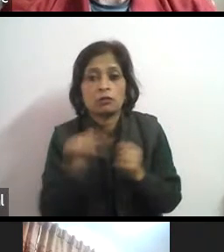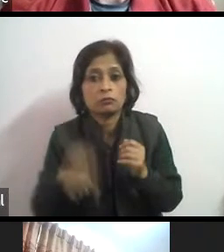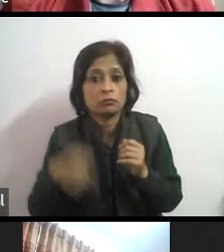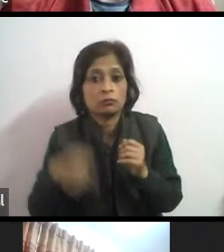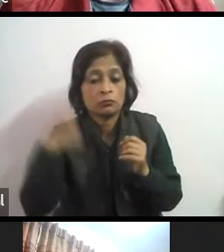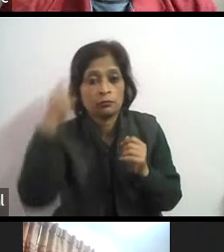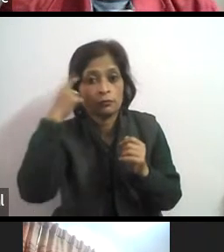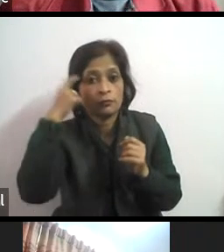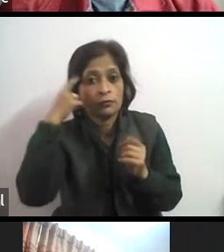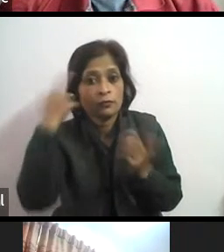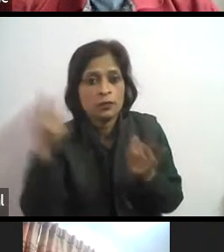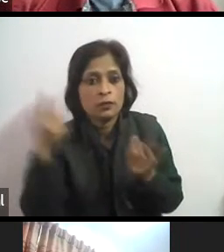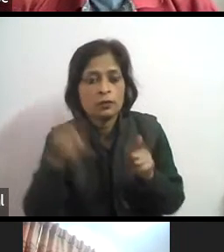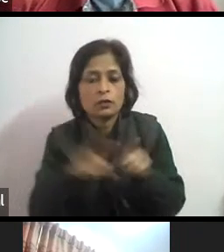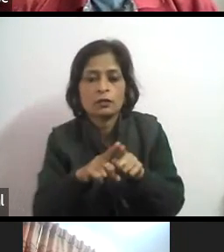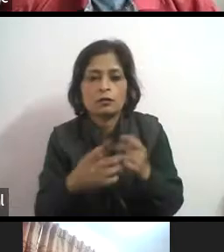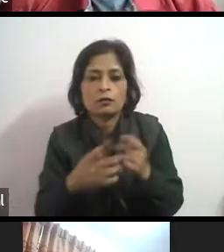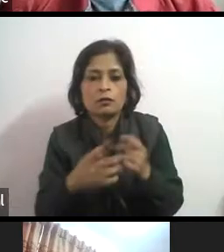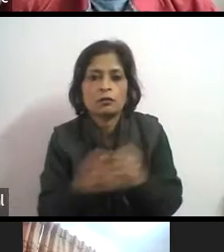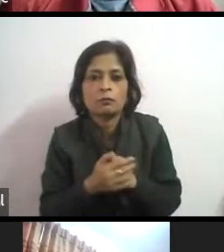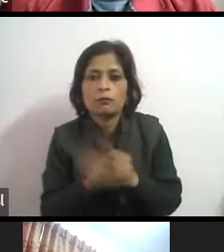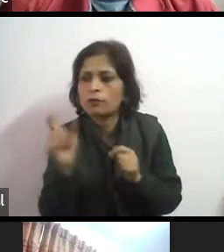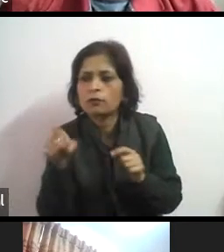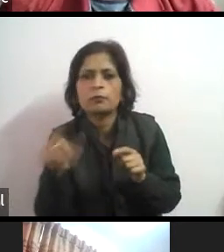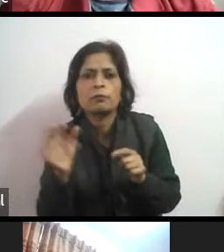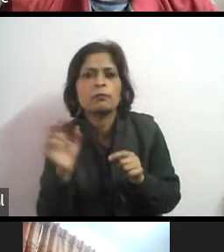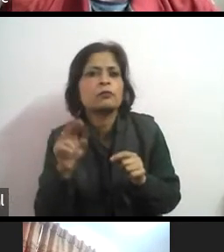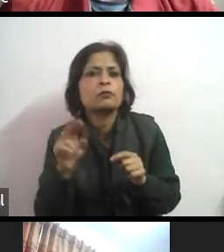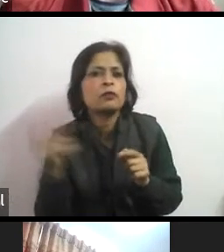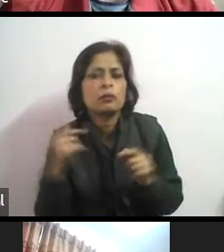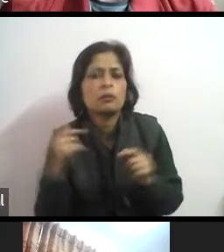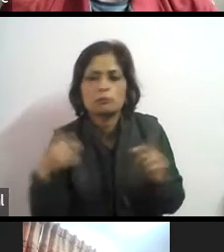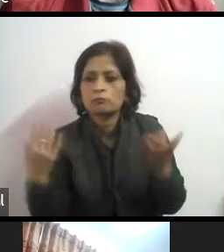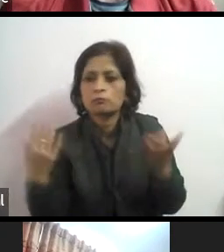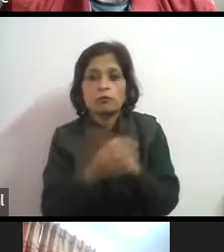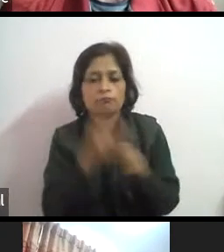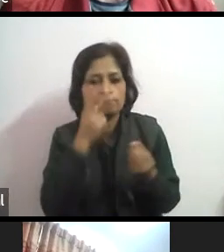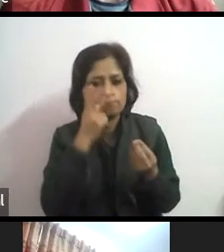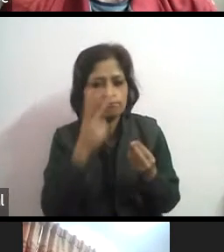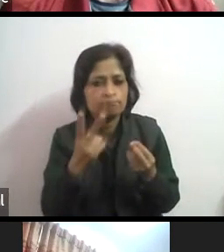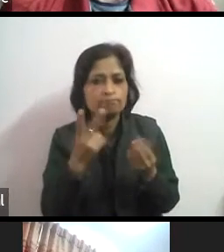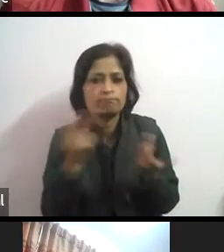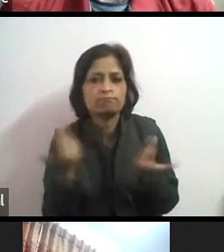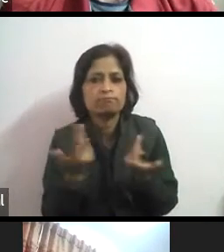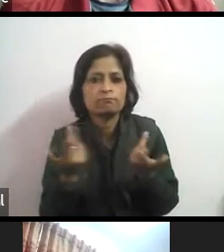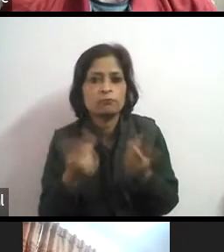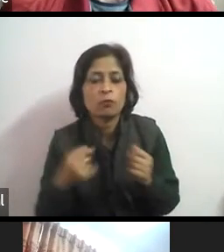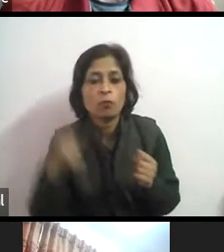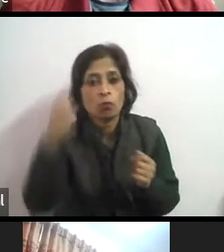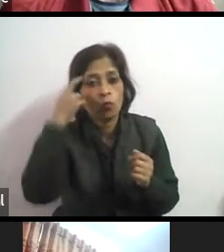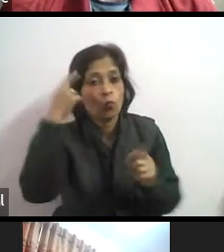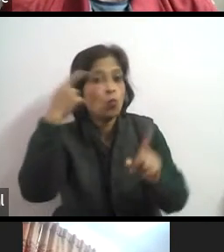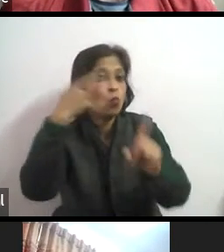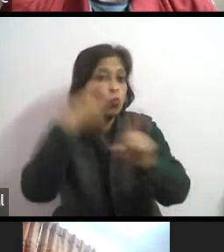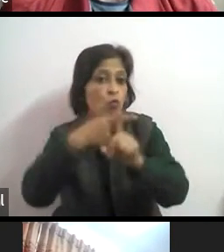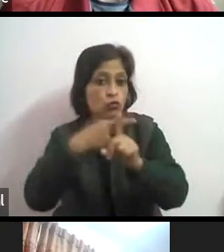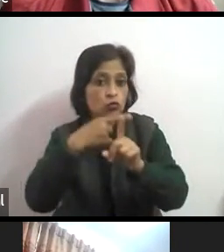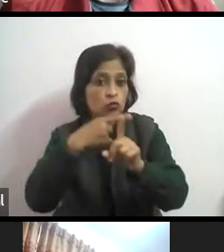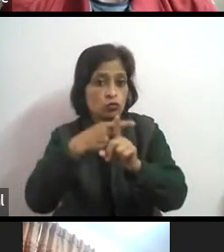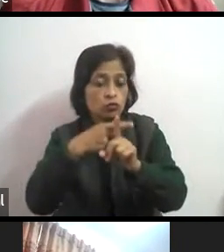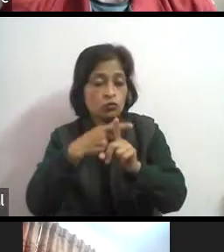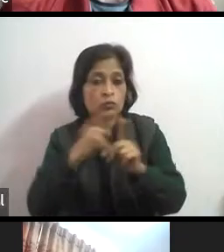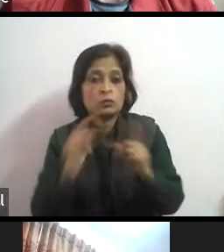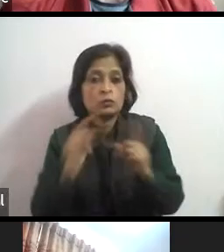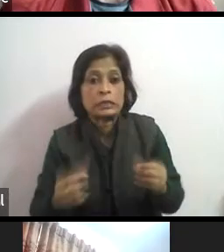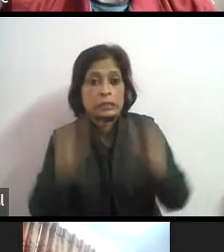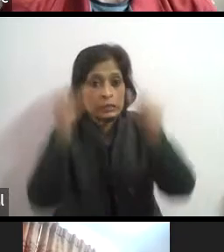resilience is like a seesaw. It's for us to see the positive outcomes, and it is also for